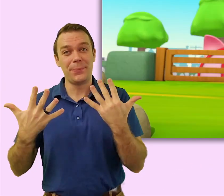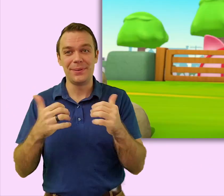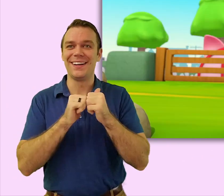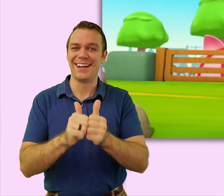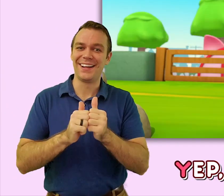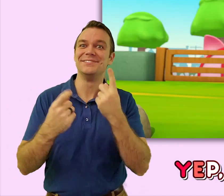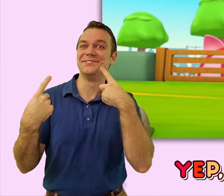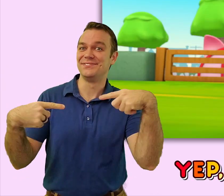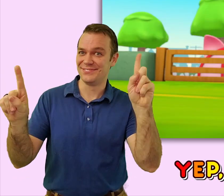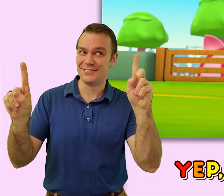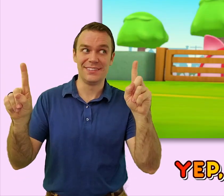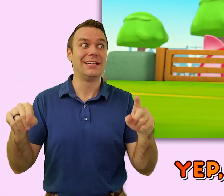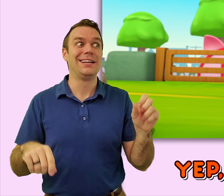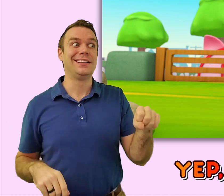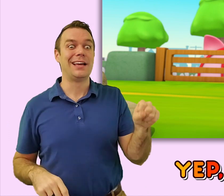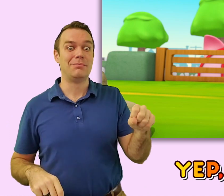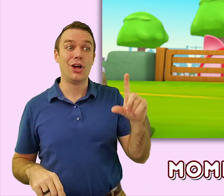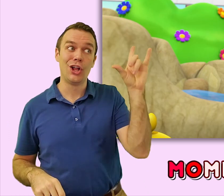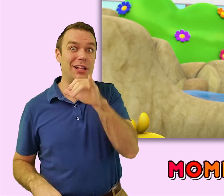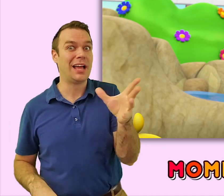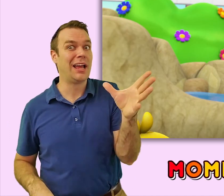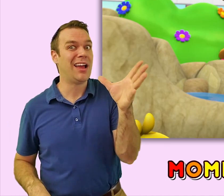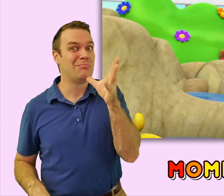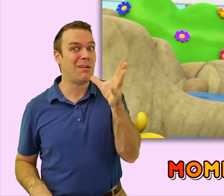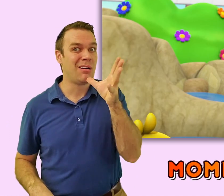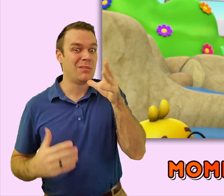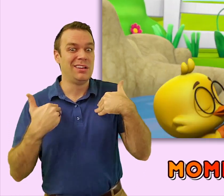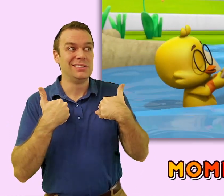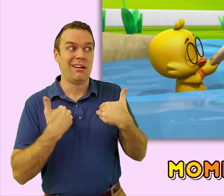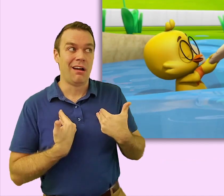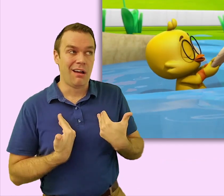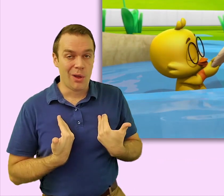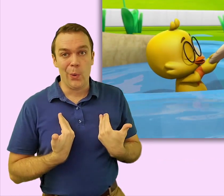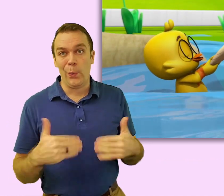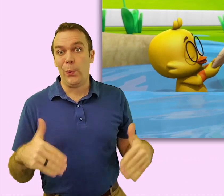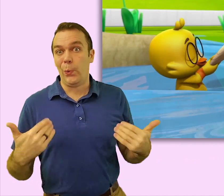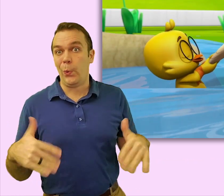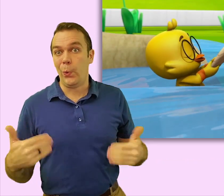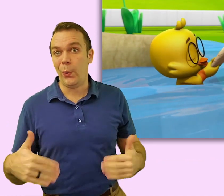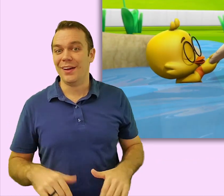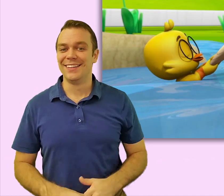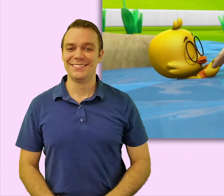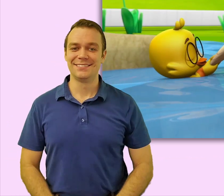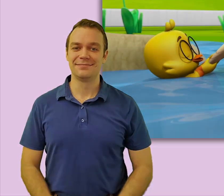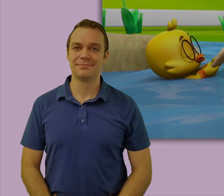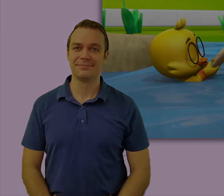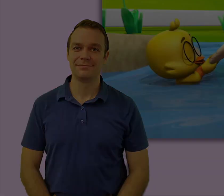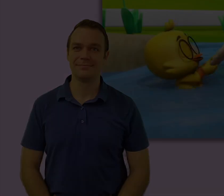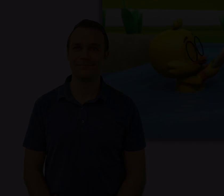last. Yep, but looks like poor mommy duck needs a nap.